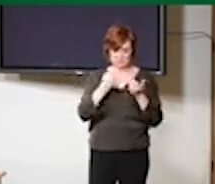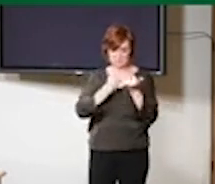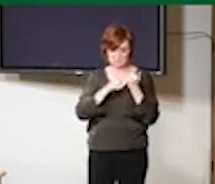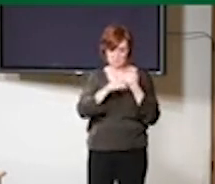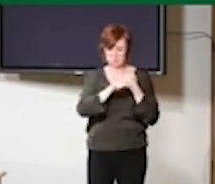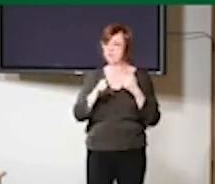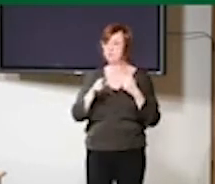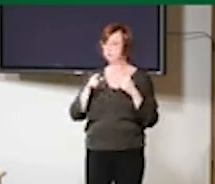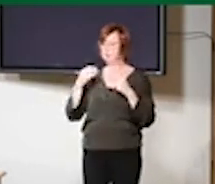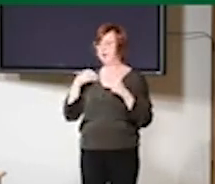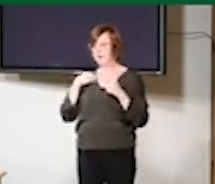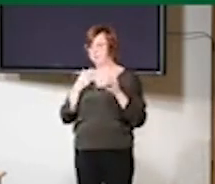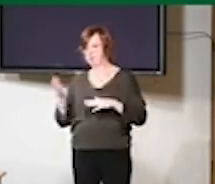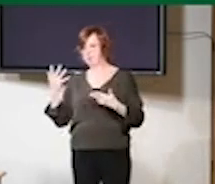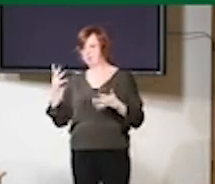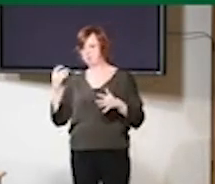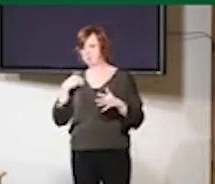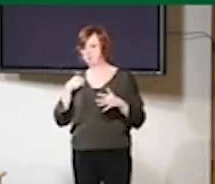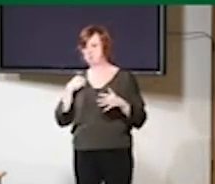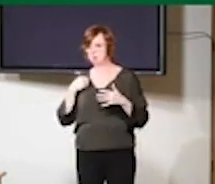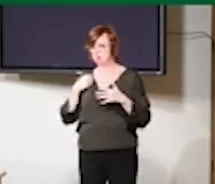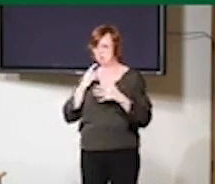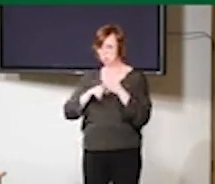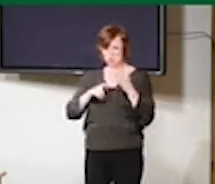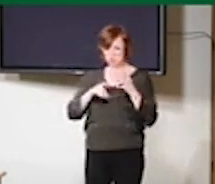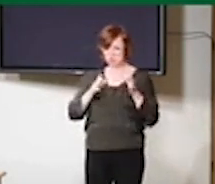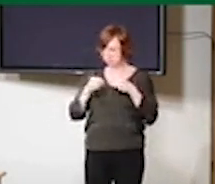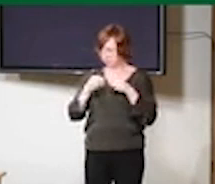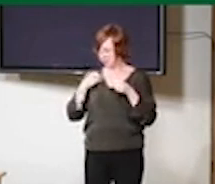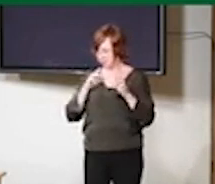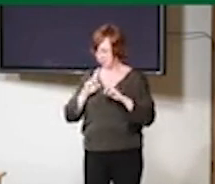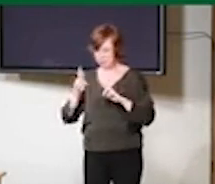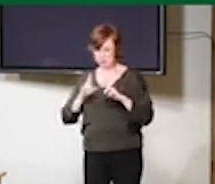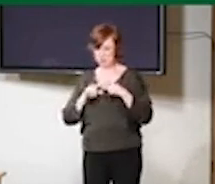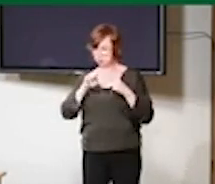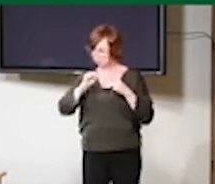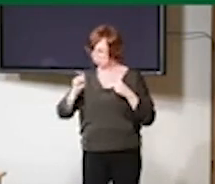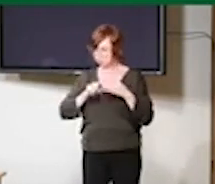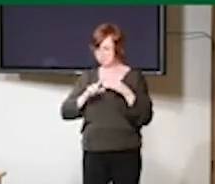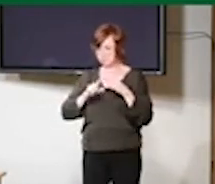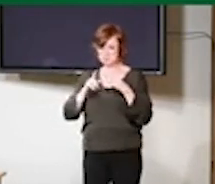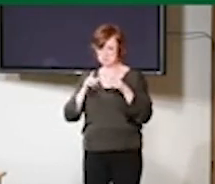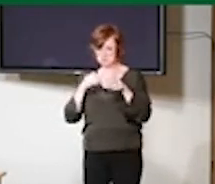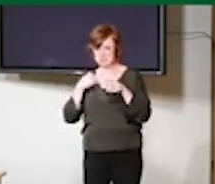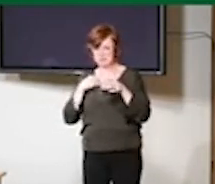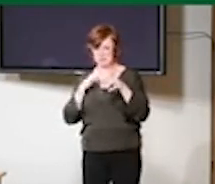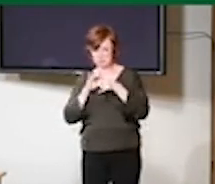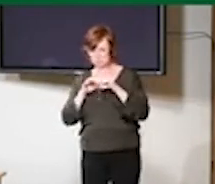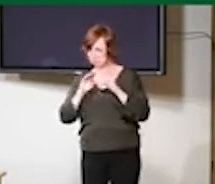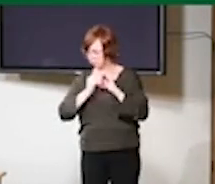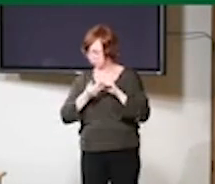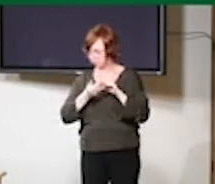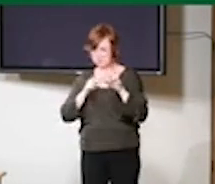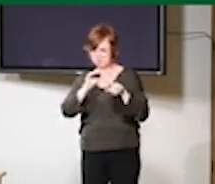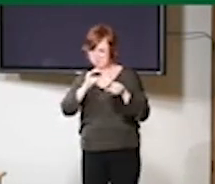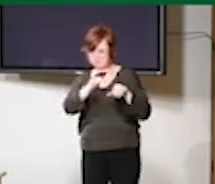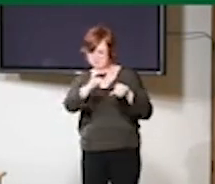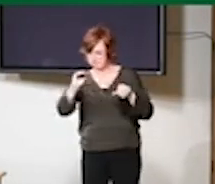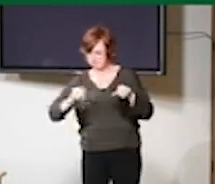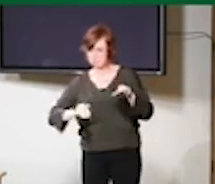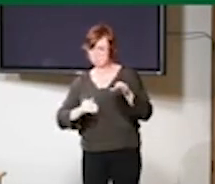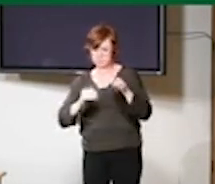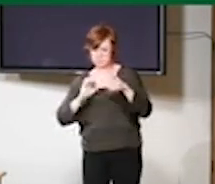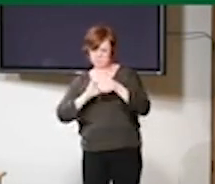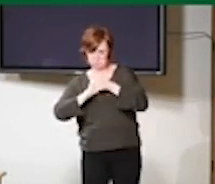plan, if you will, leveraging our existing assets, but also adding to those assets, ensuring that people in this province